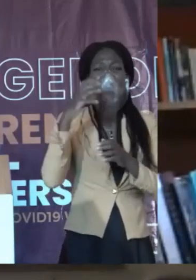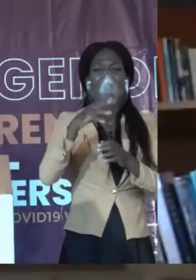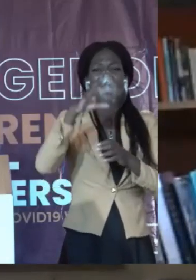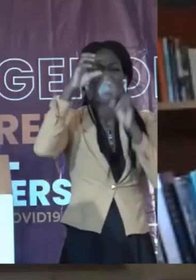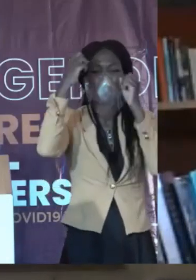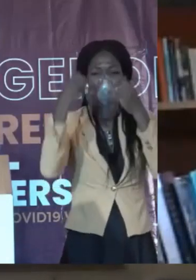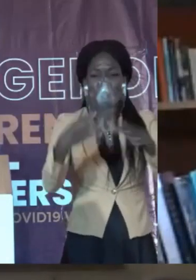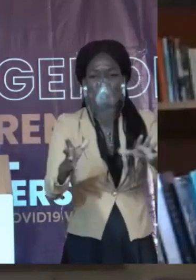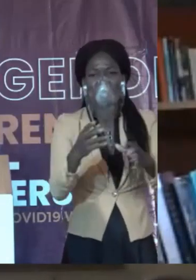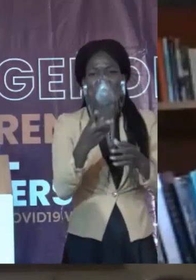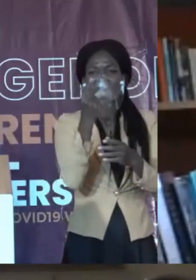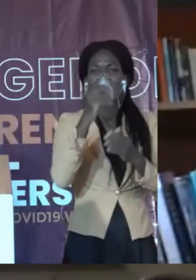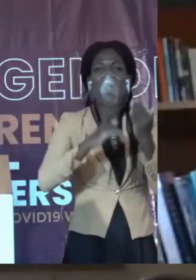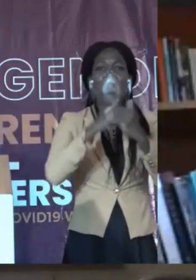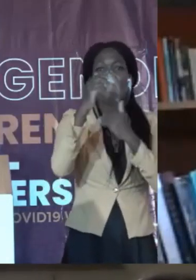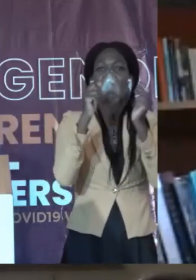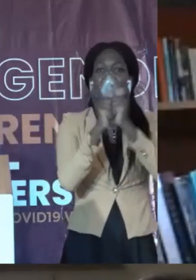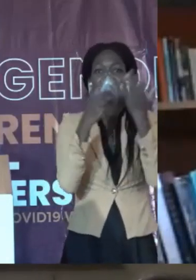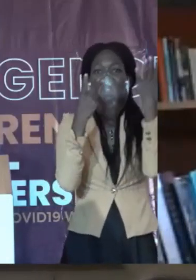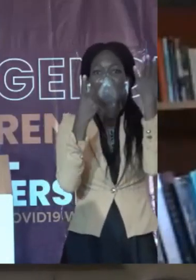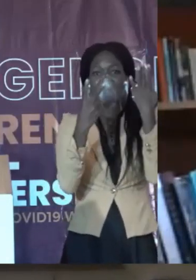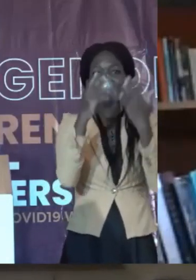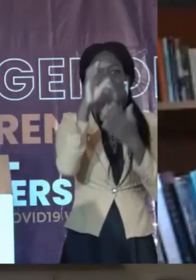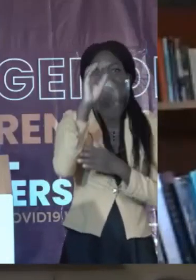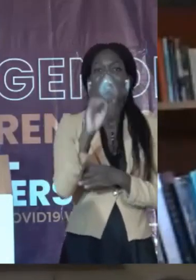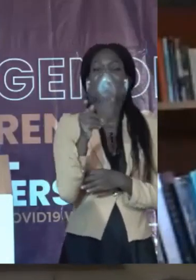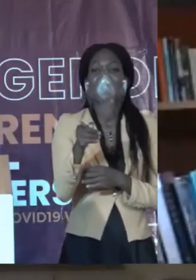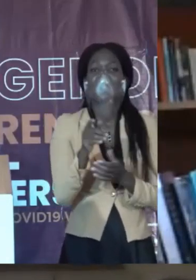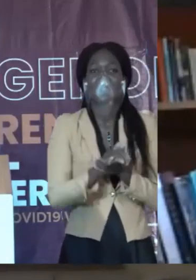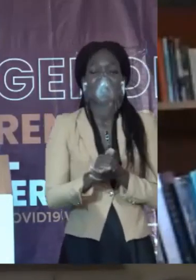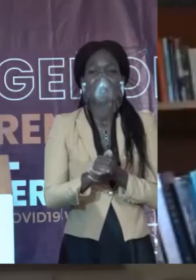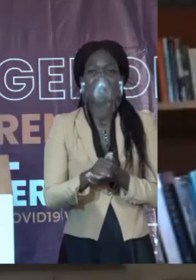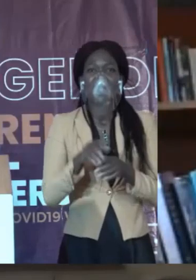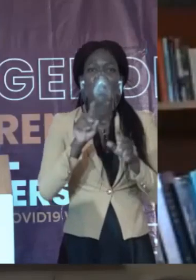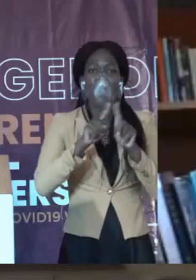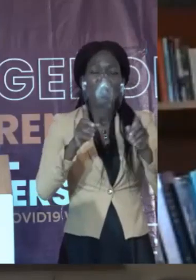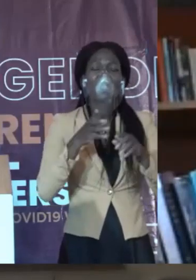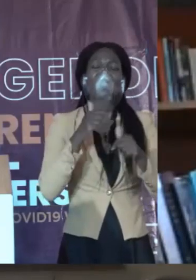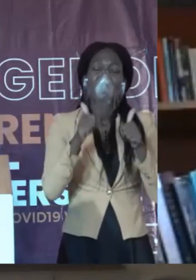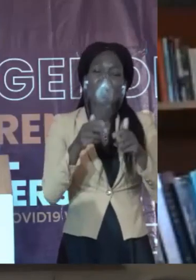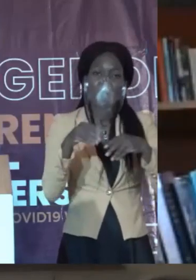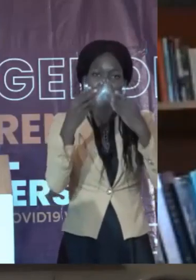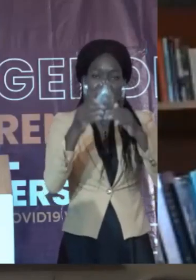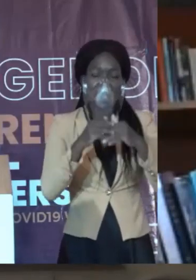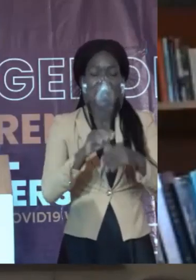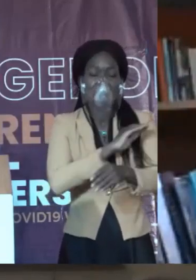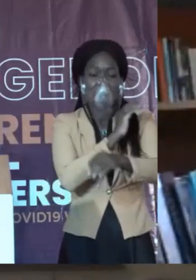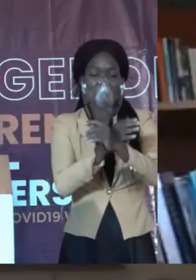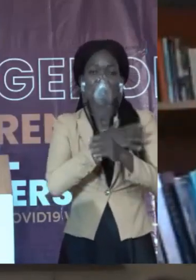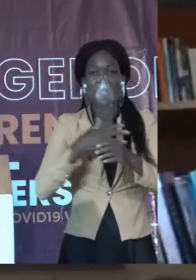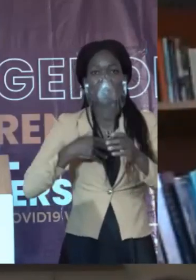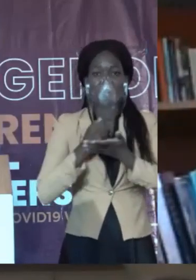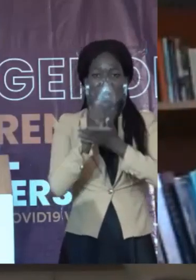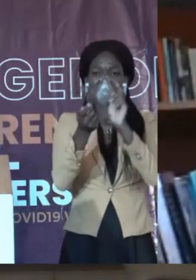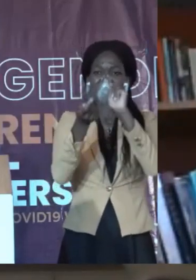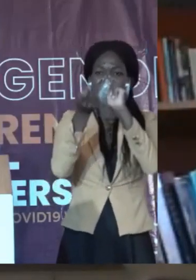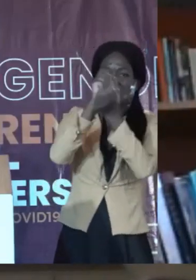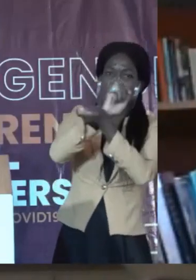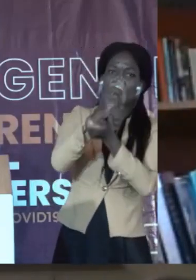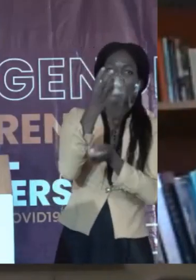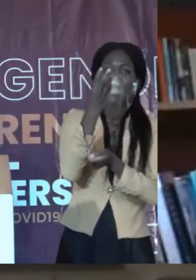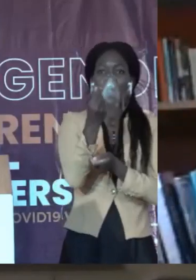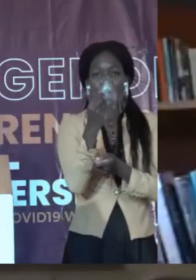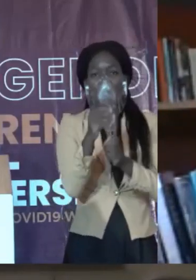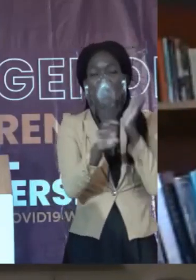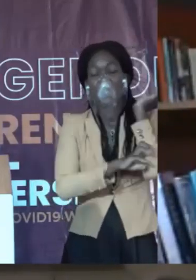back to Niradzai's point, it is not about the micro, it is about women's power to transform societies and economies, and investing appropriately in